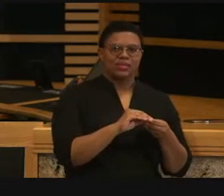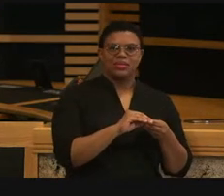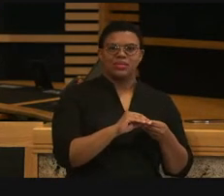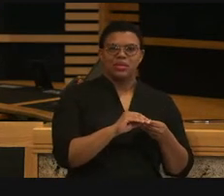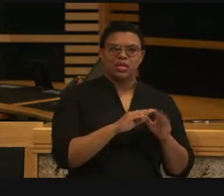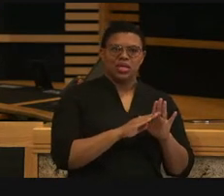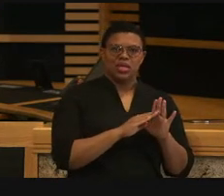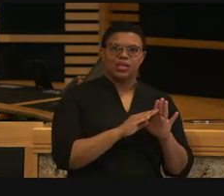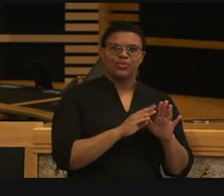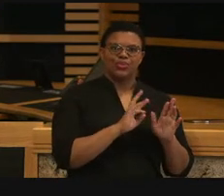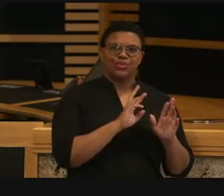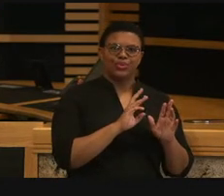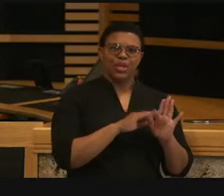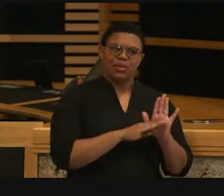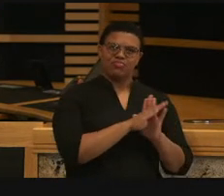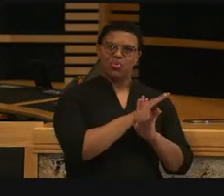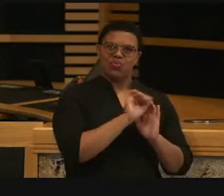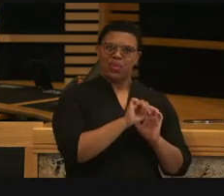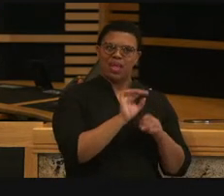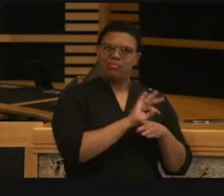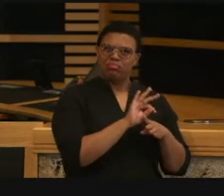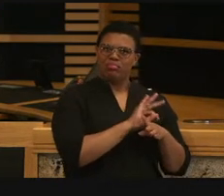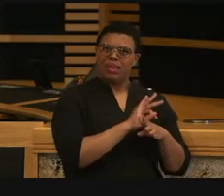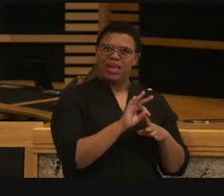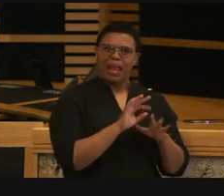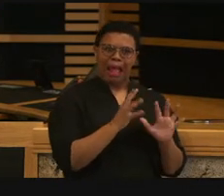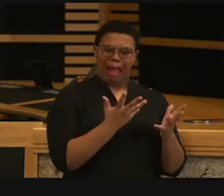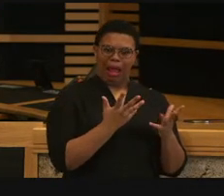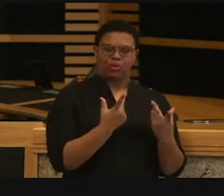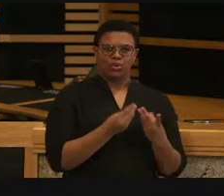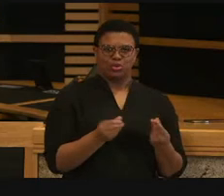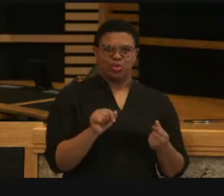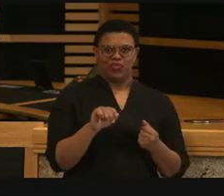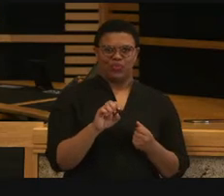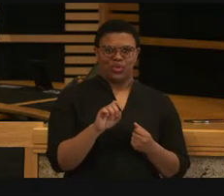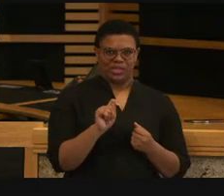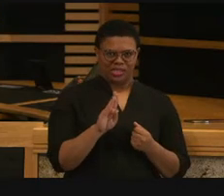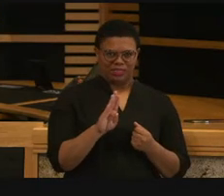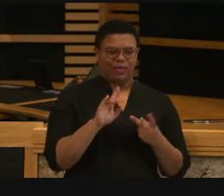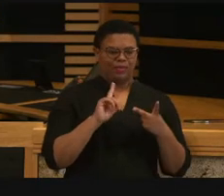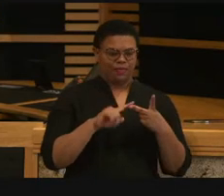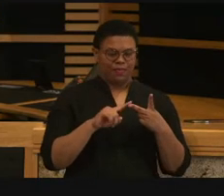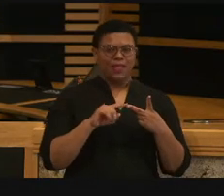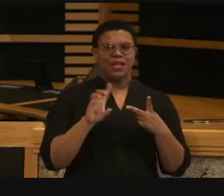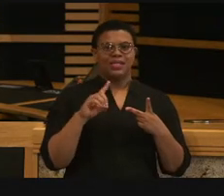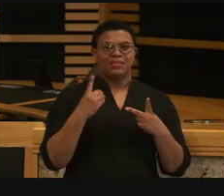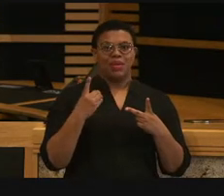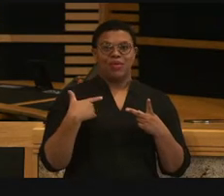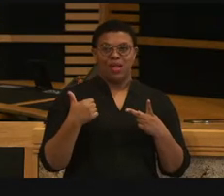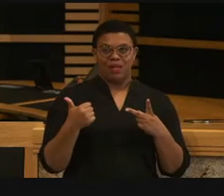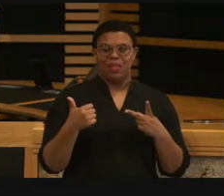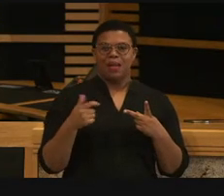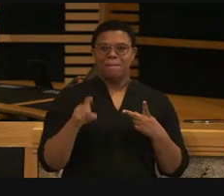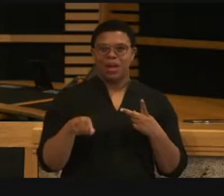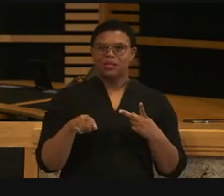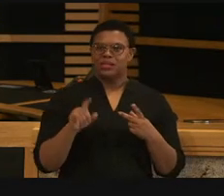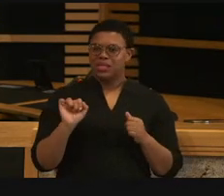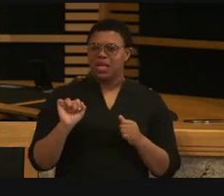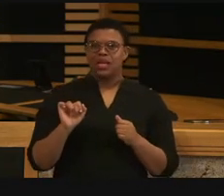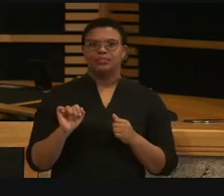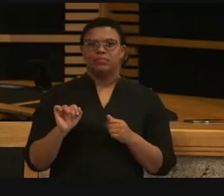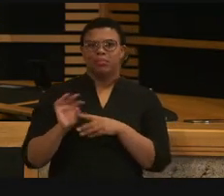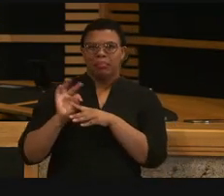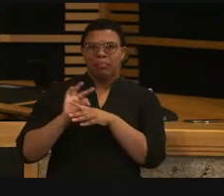improve the response strategy to TB. Secondly, the Eastern Cape Department of Health to strengthen the TB response regarding